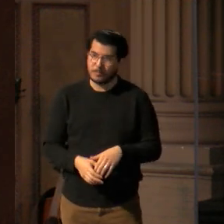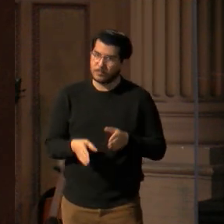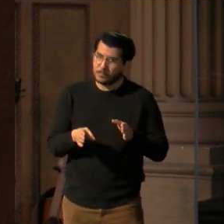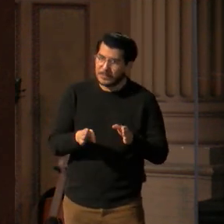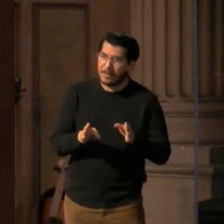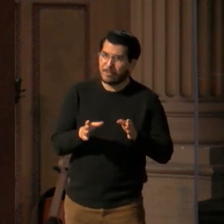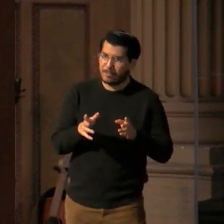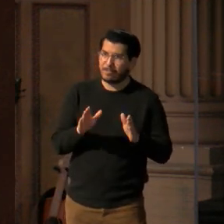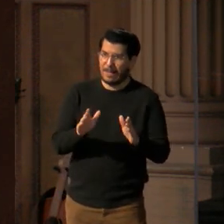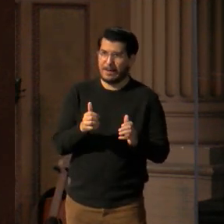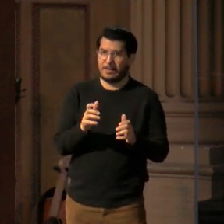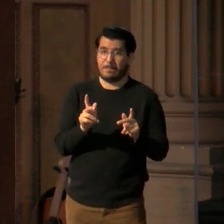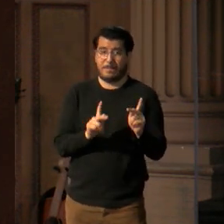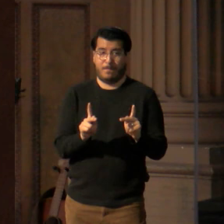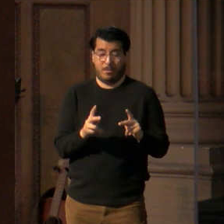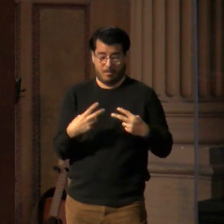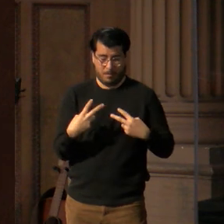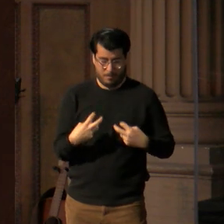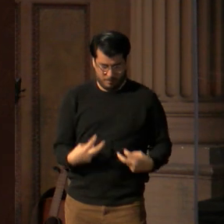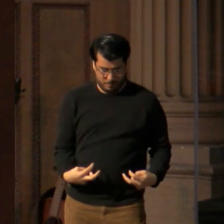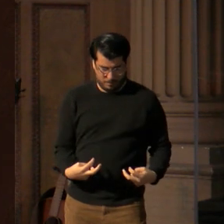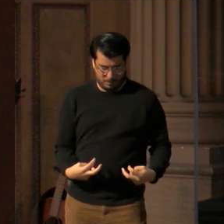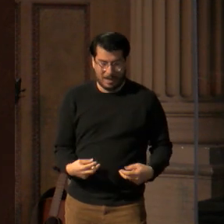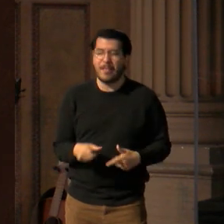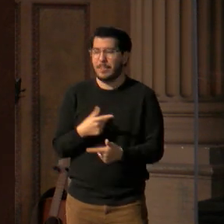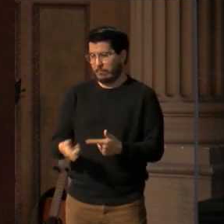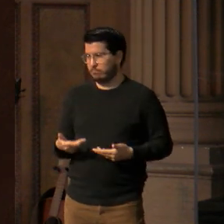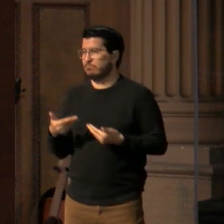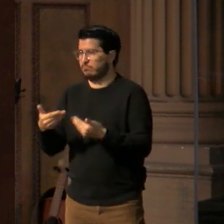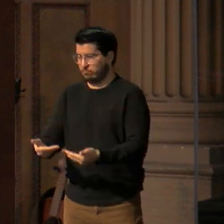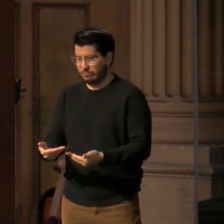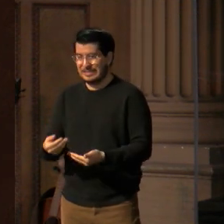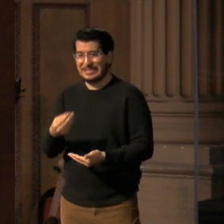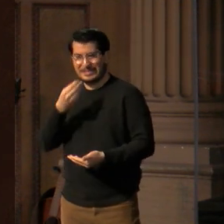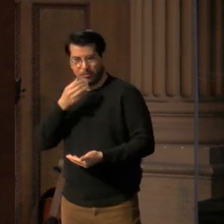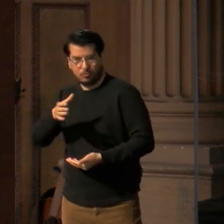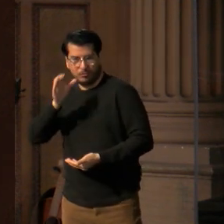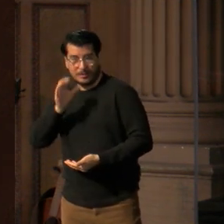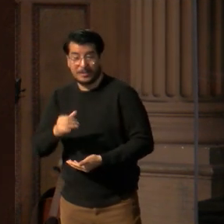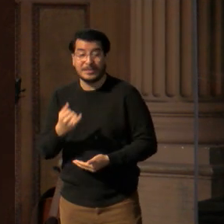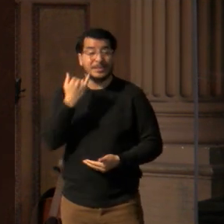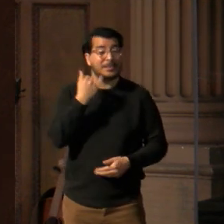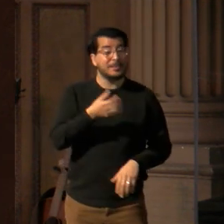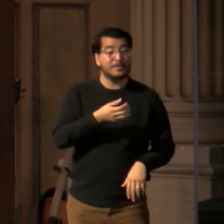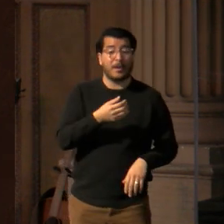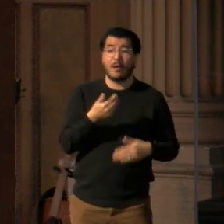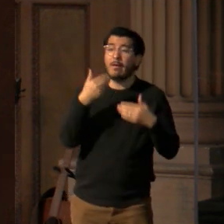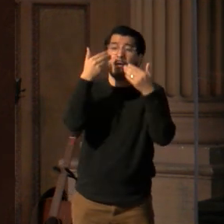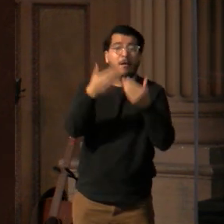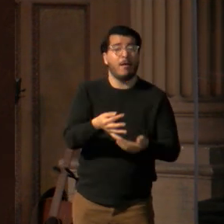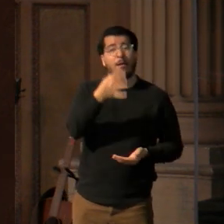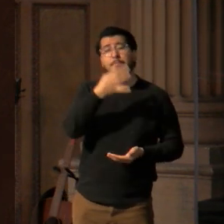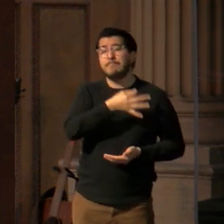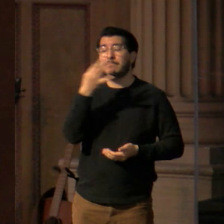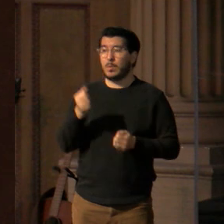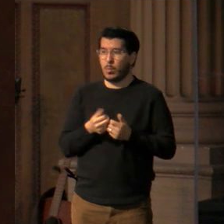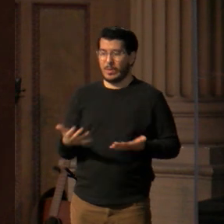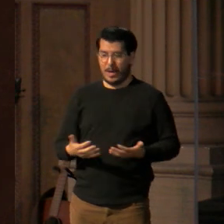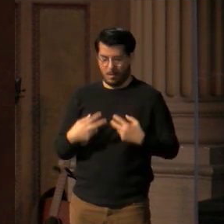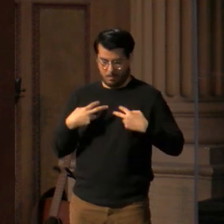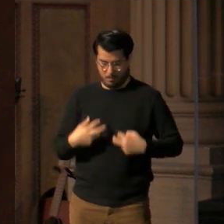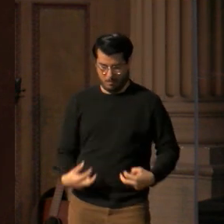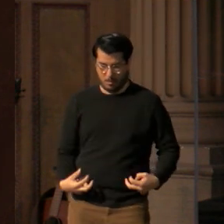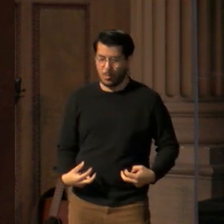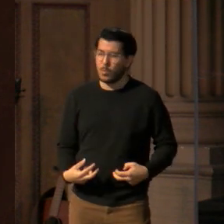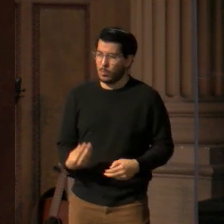himself then, and so eat of the bread and drink of the cup. For anyone who eats and drinks without discerning the body, eats and drinks